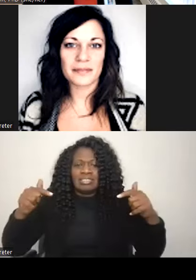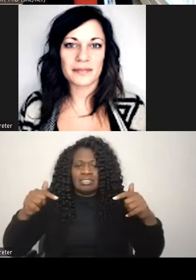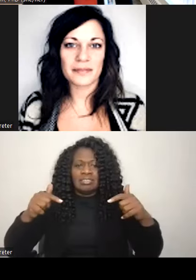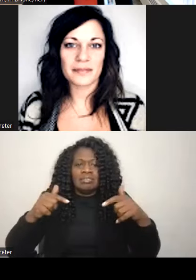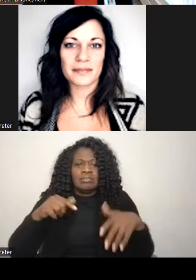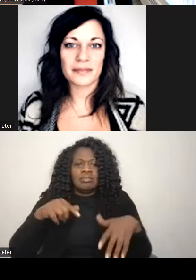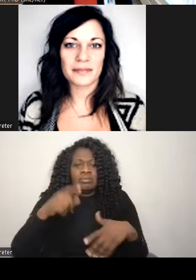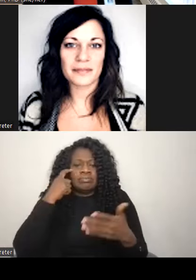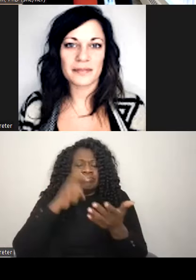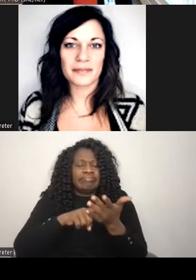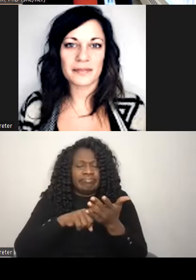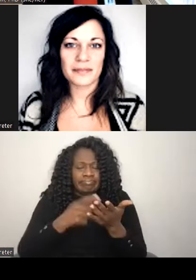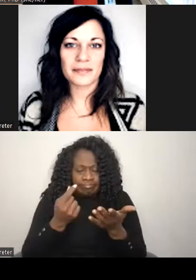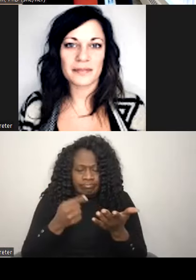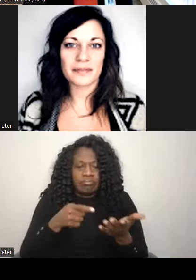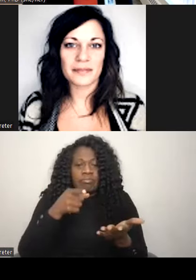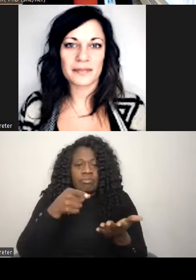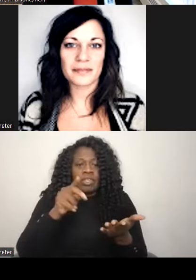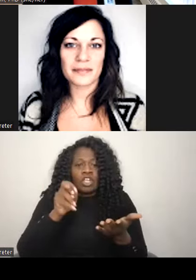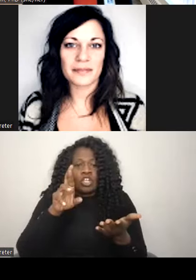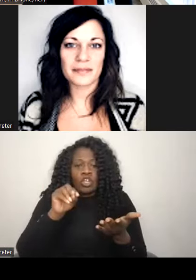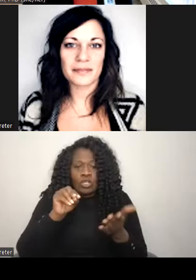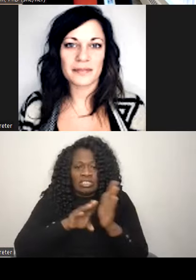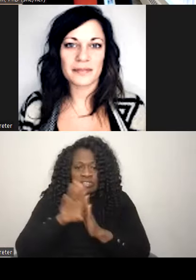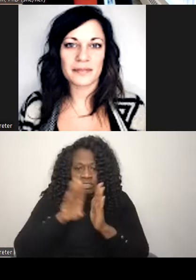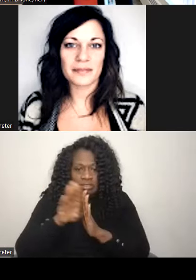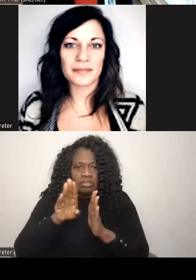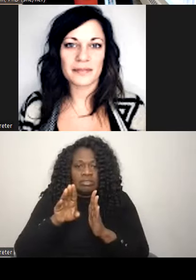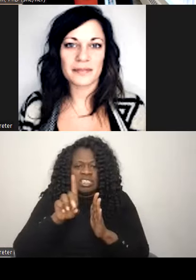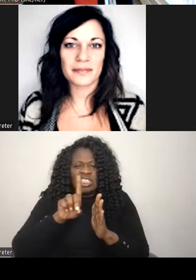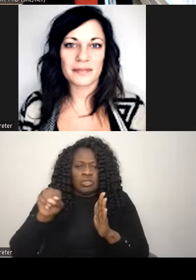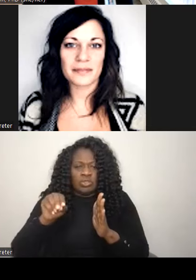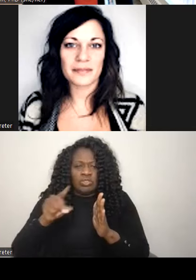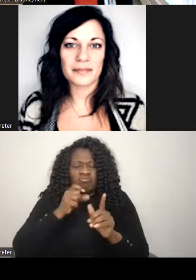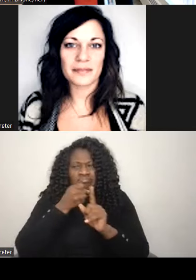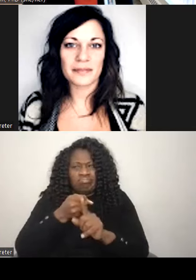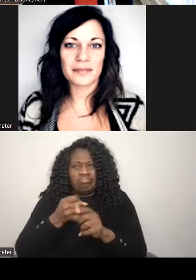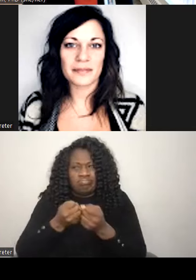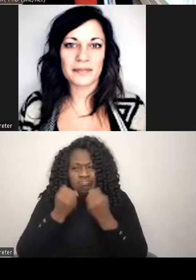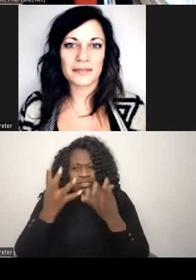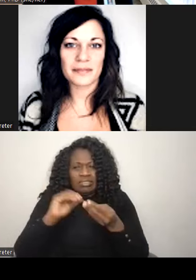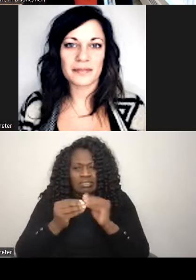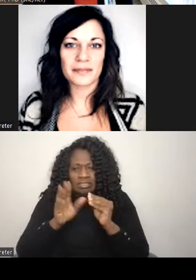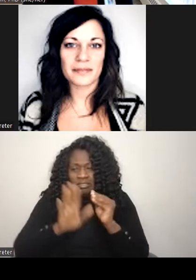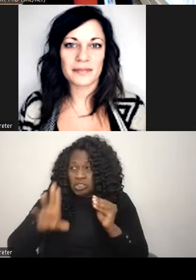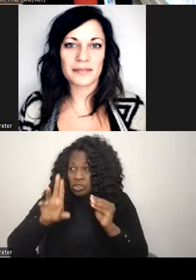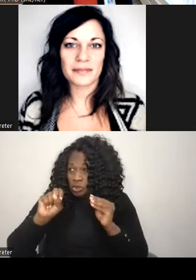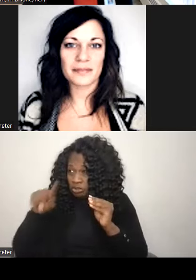and identification. Neurodevelopmental disorders impact a huge number of children. Just in the United States